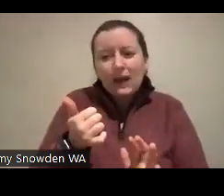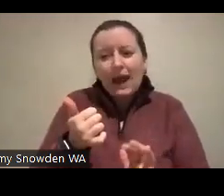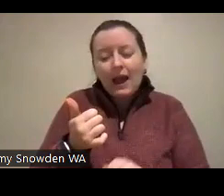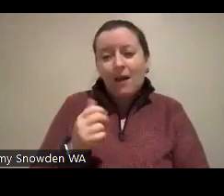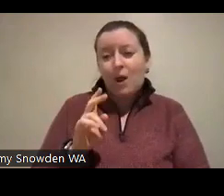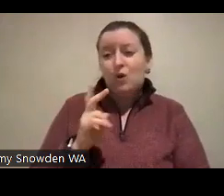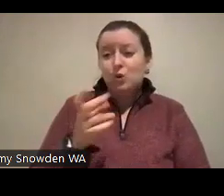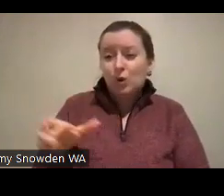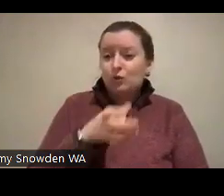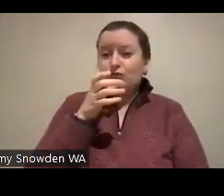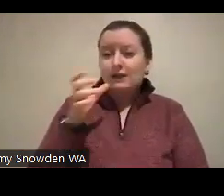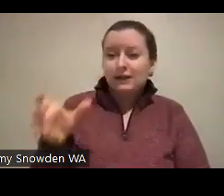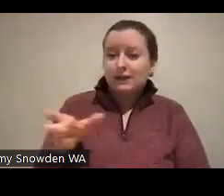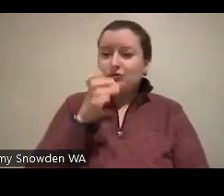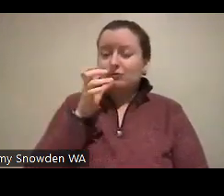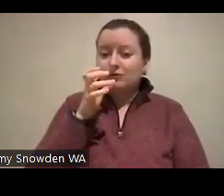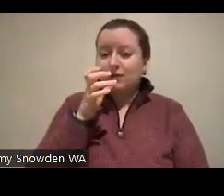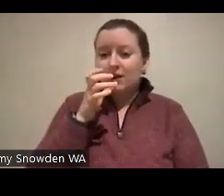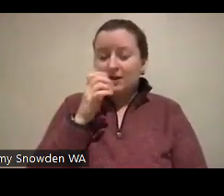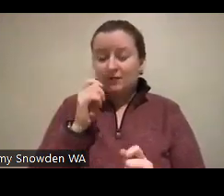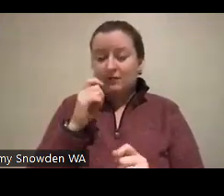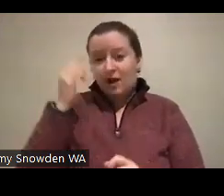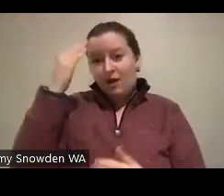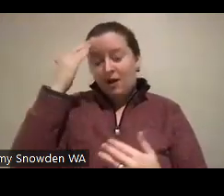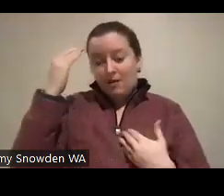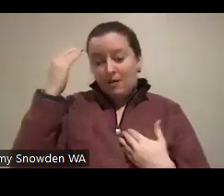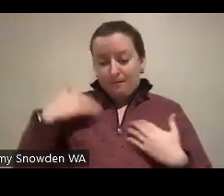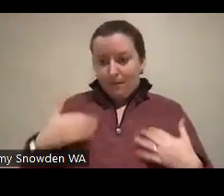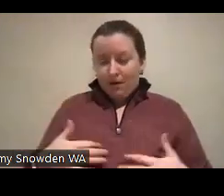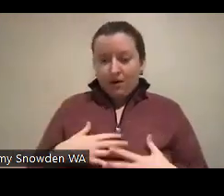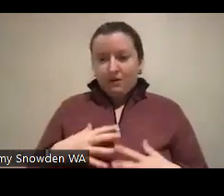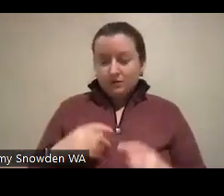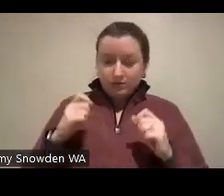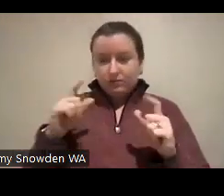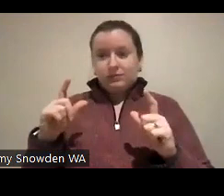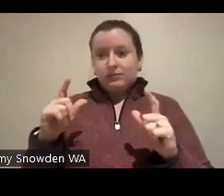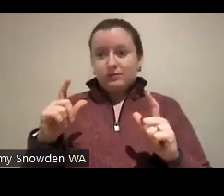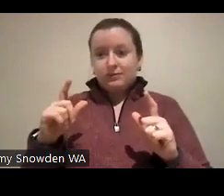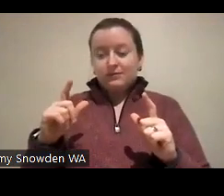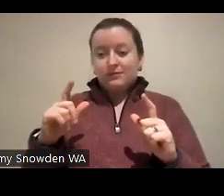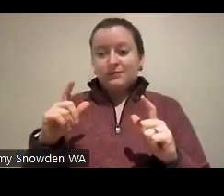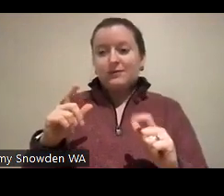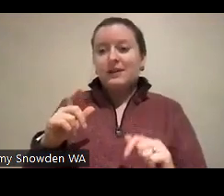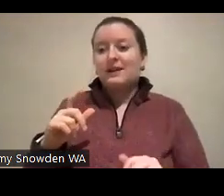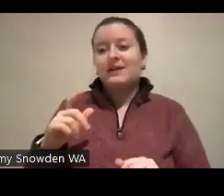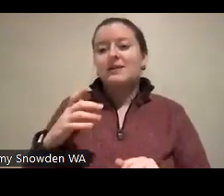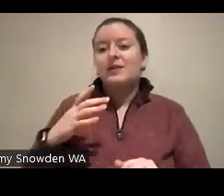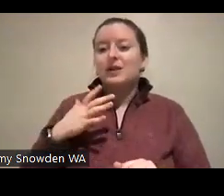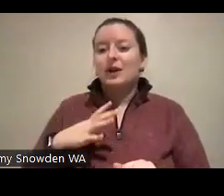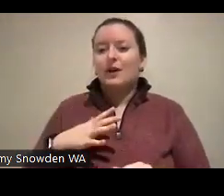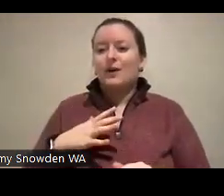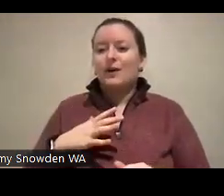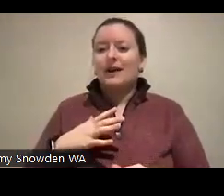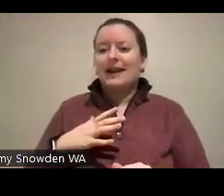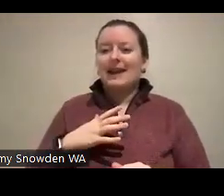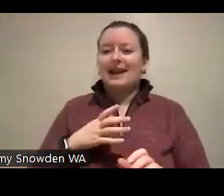help as well, because it relaxes all the muscles, it relaxes the mind. And using essential oils before you get into the bath can really